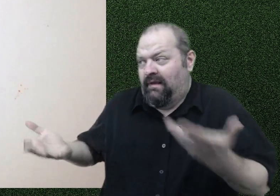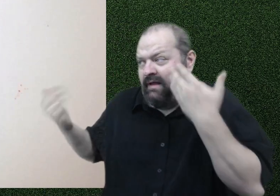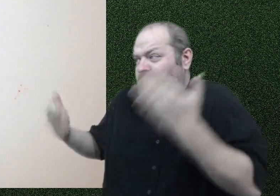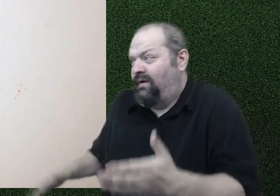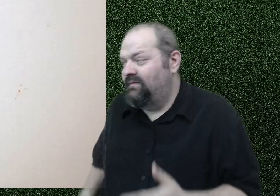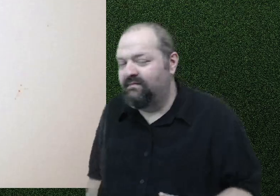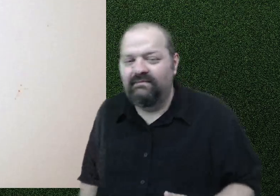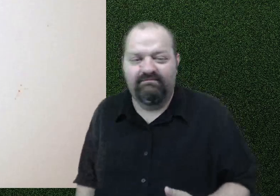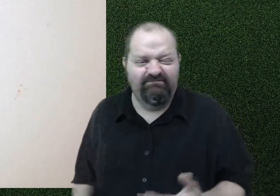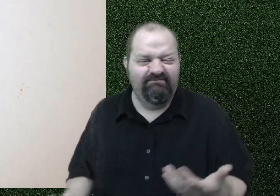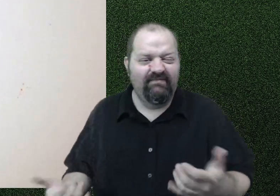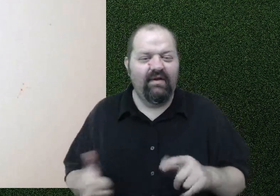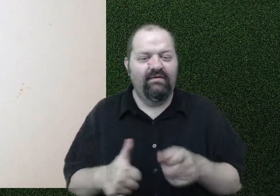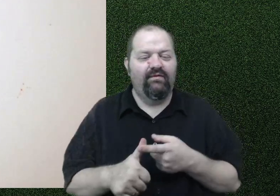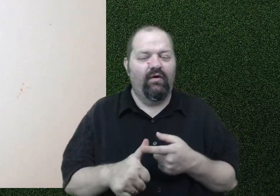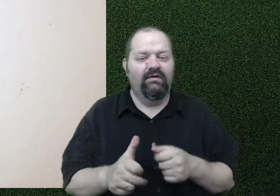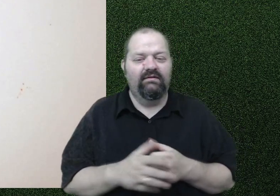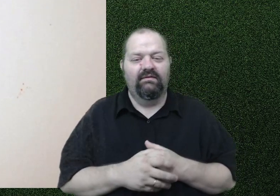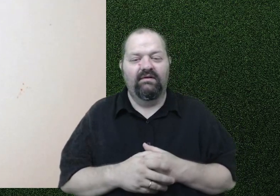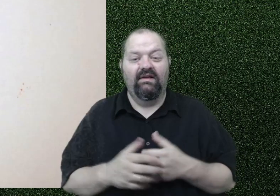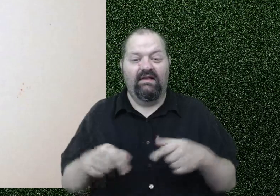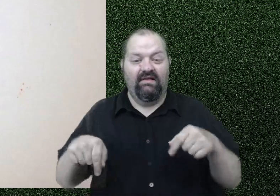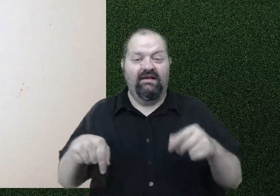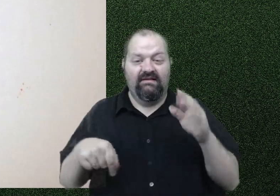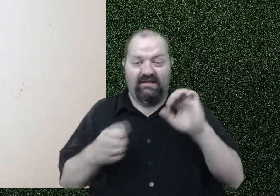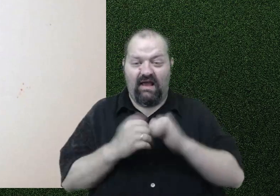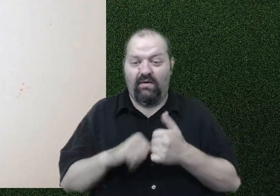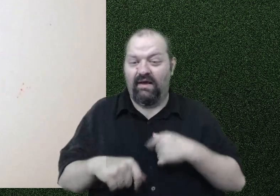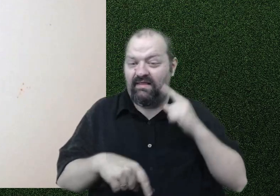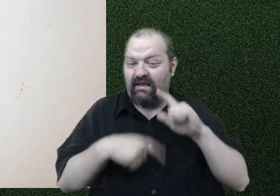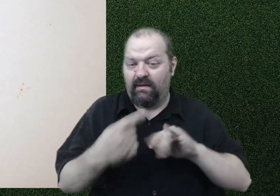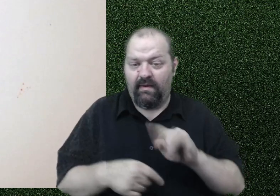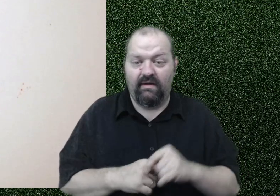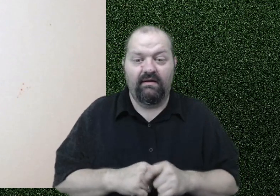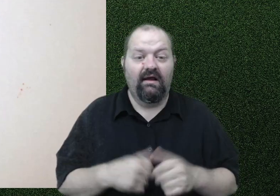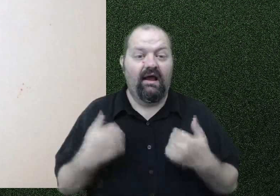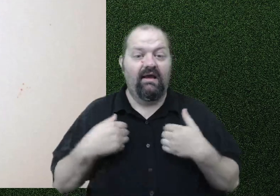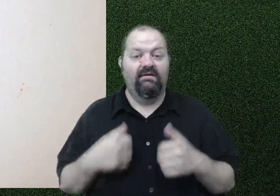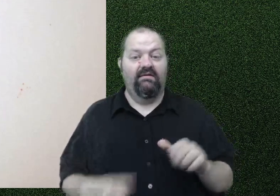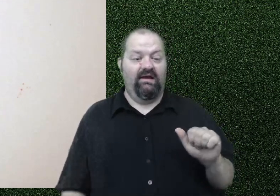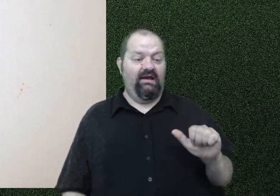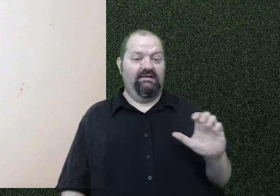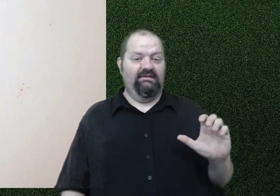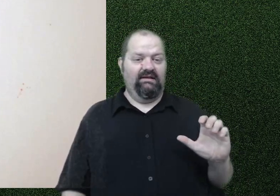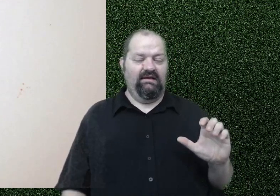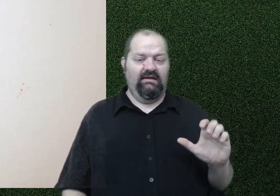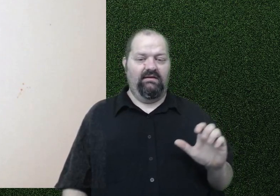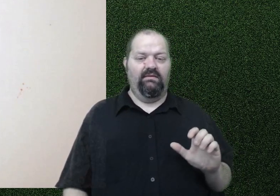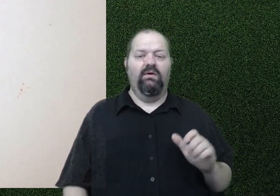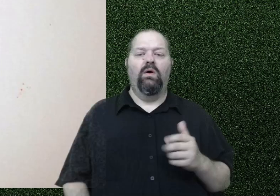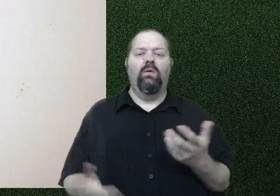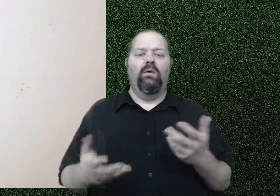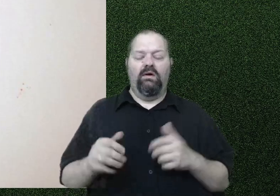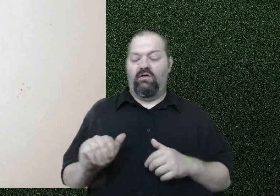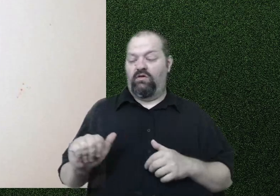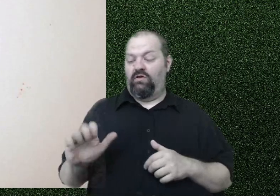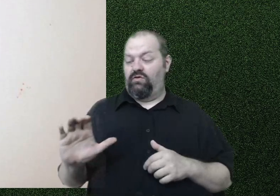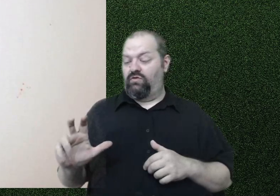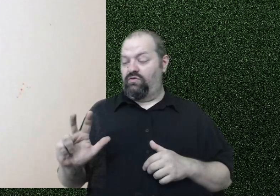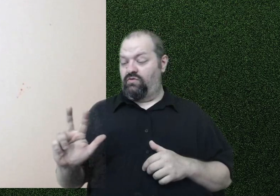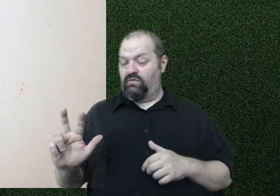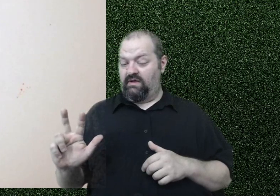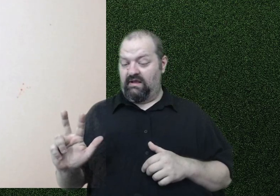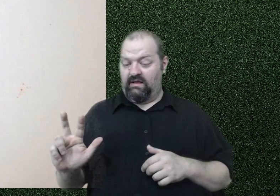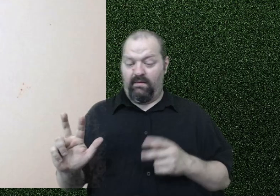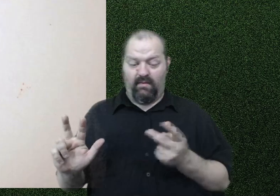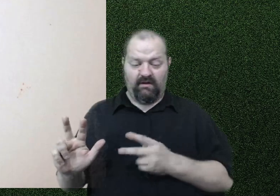all, this is how I think through it. I ask myself, I've got AC here and AB here. What do I have to multiply this 3 by in order to